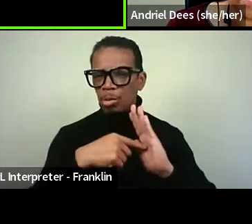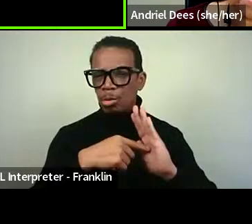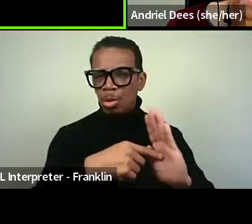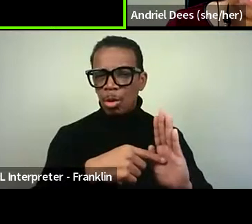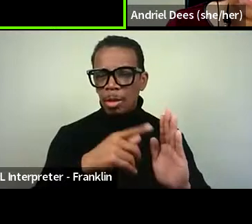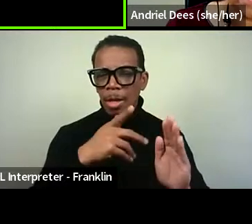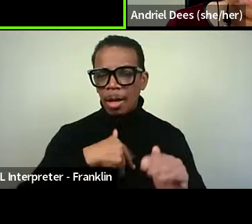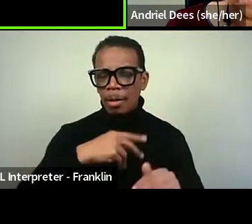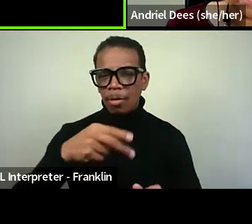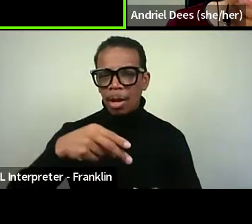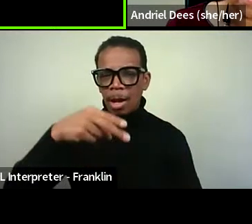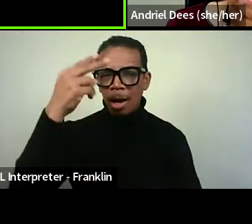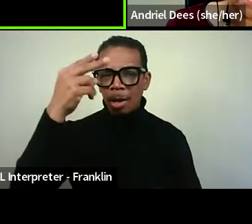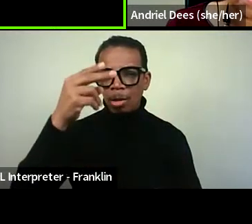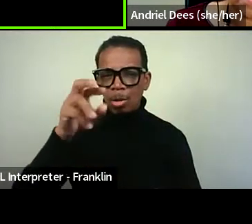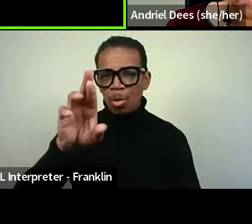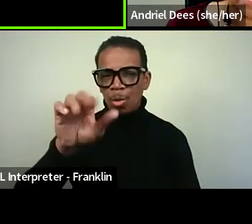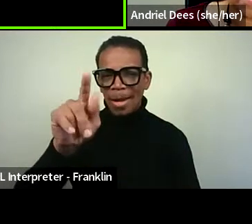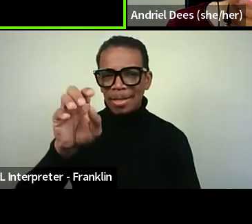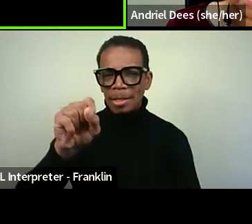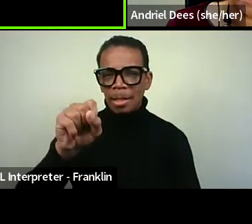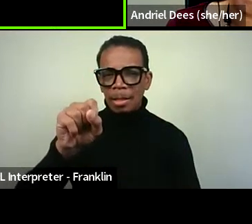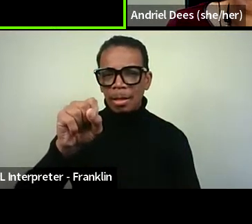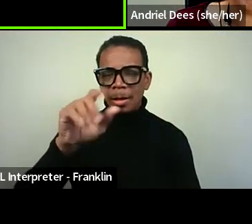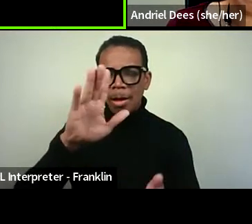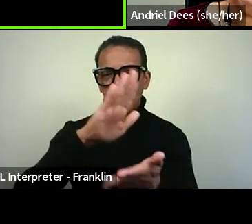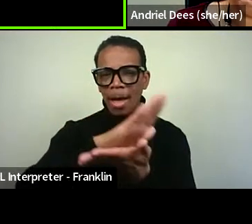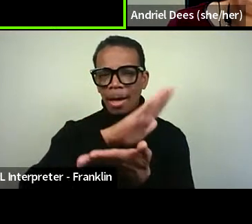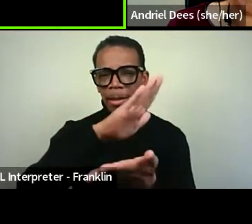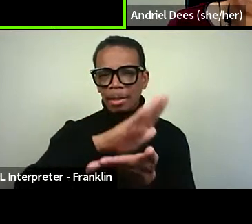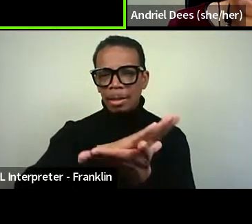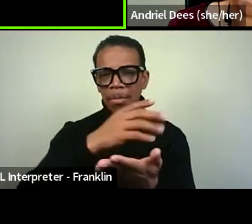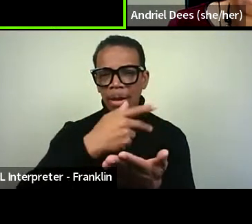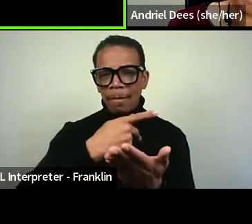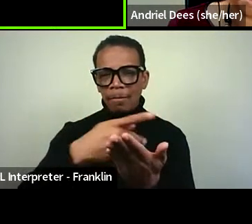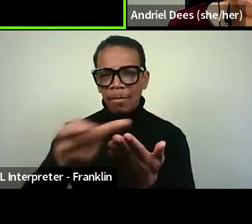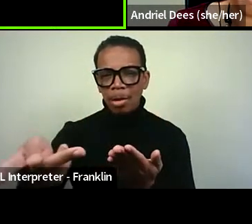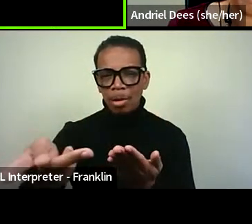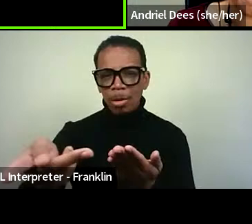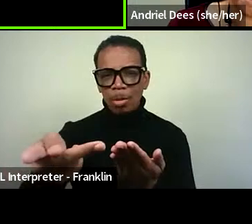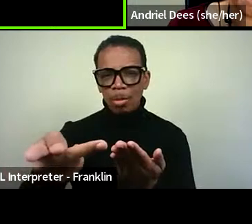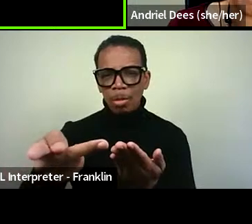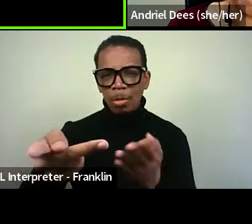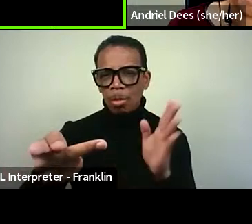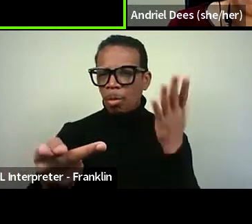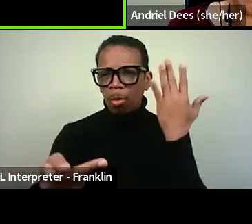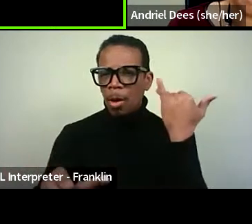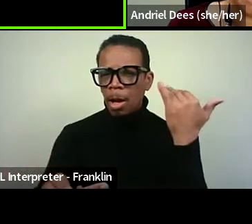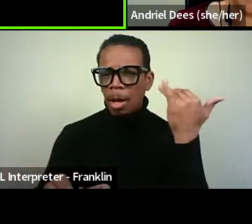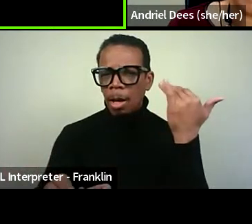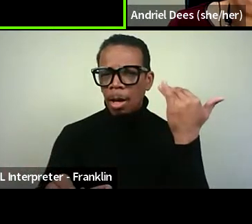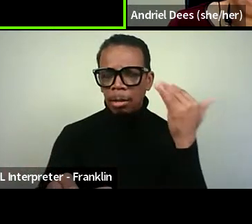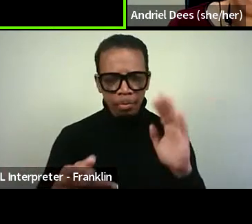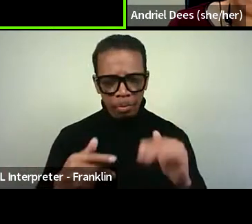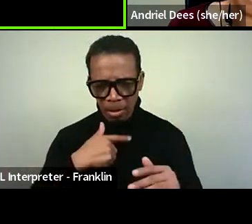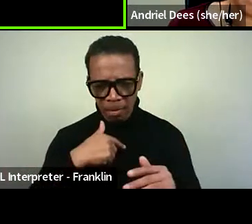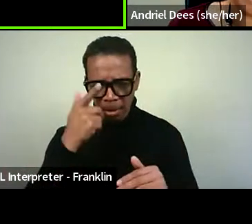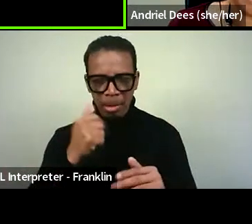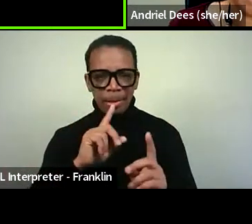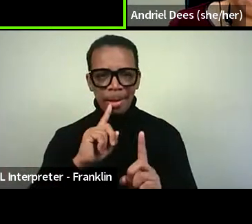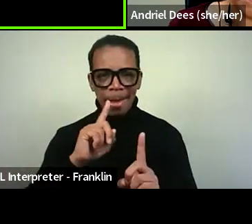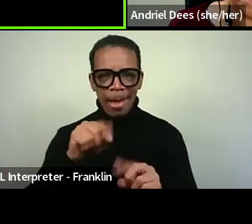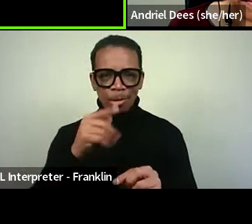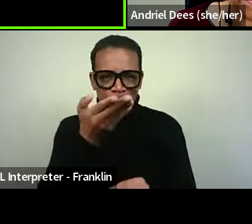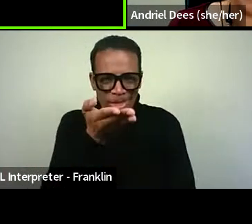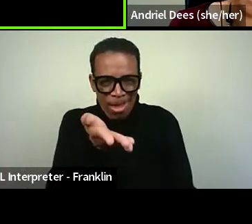to have higher rates of academic failure. Why is that? Why is that, right? And the answer is there.